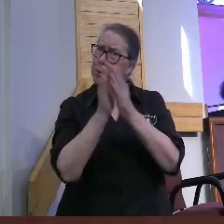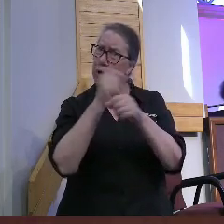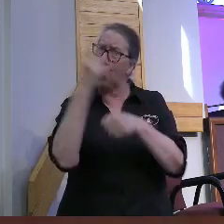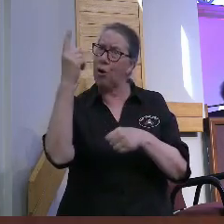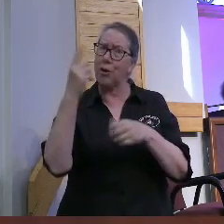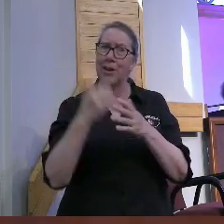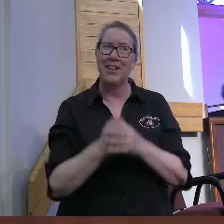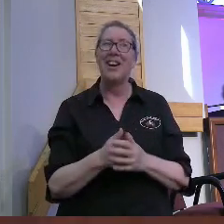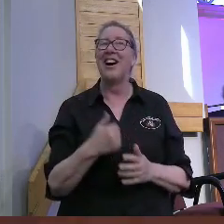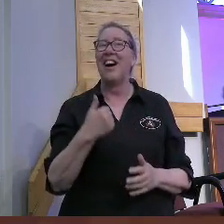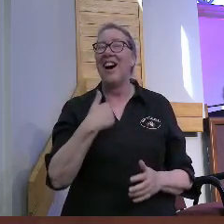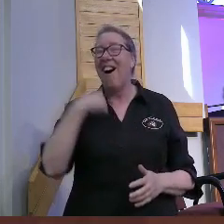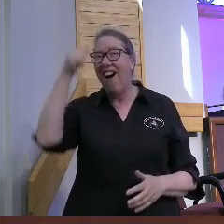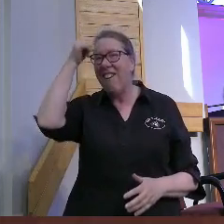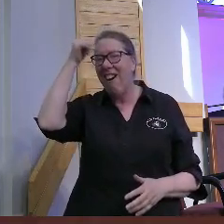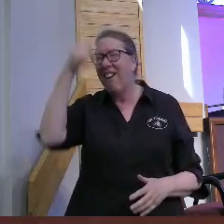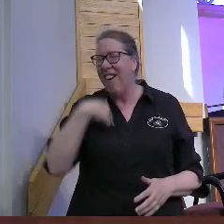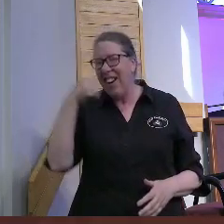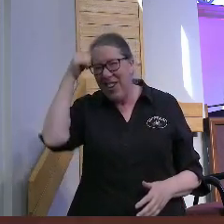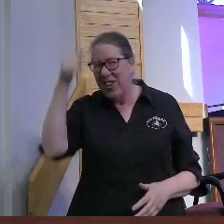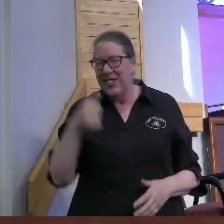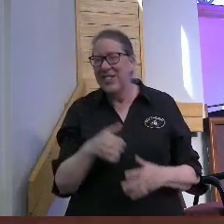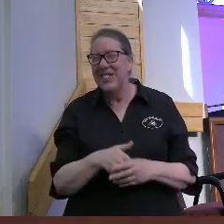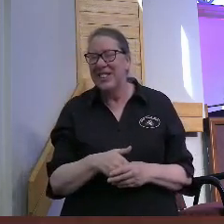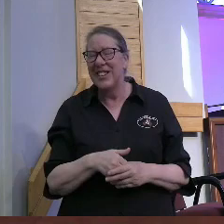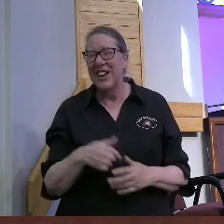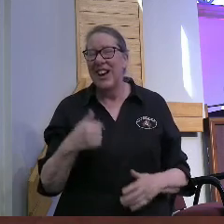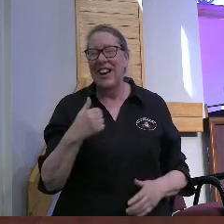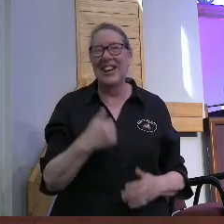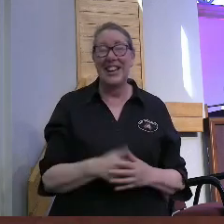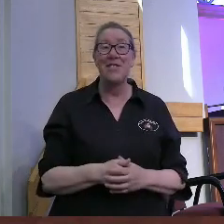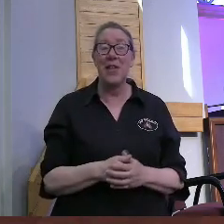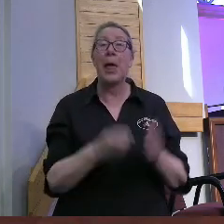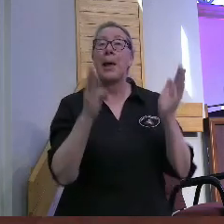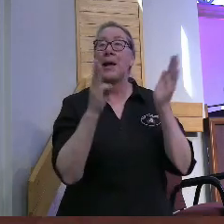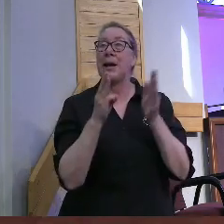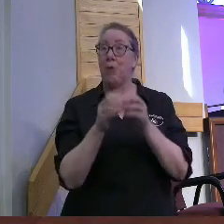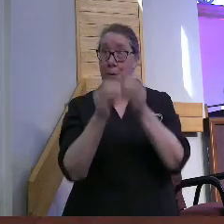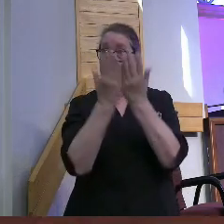I'm not silly, don't worry. Wishful thinking, you might think.